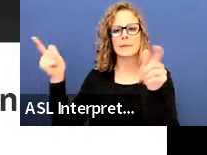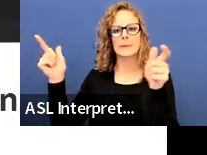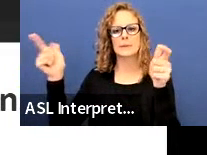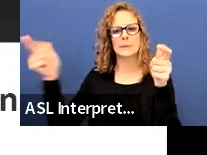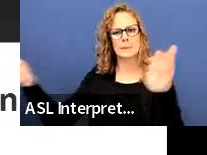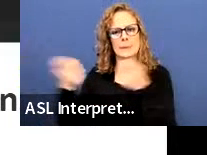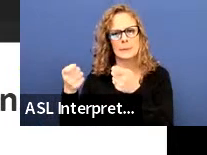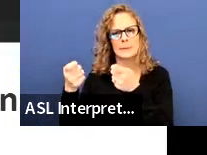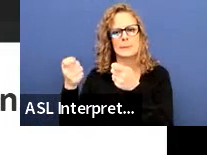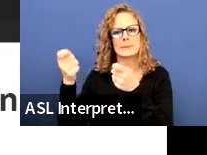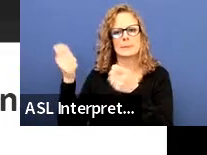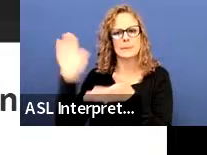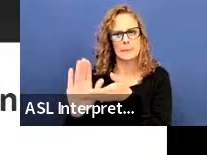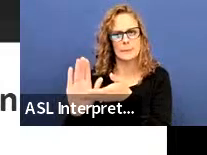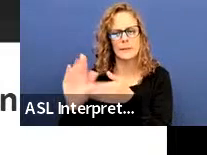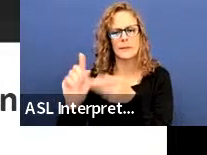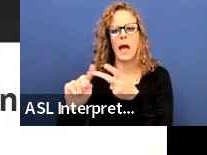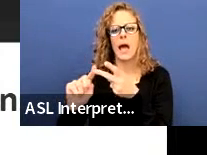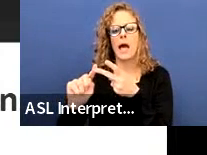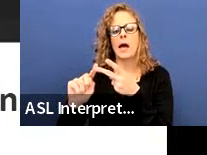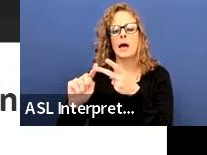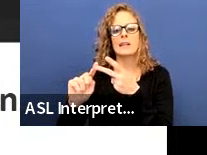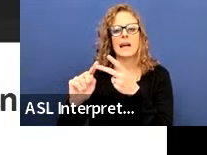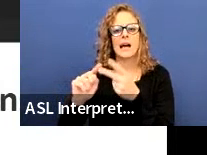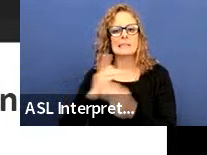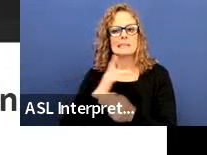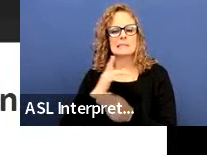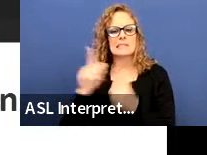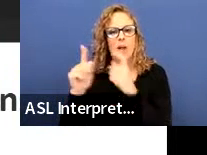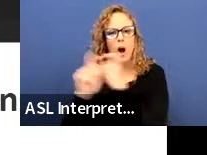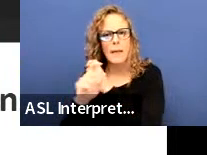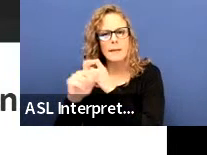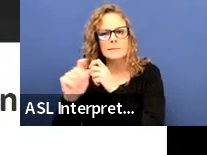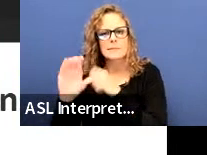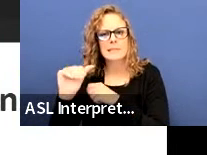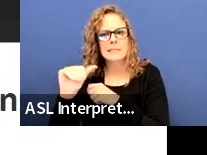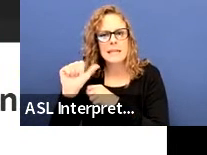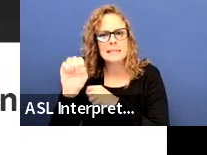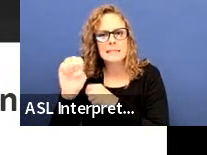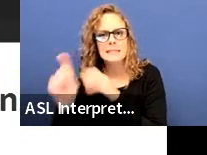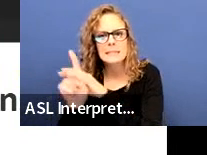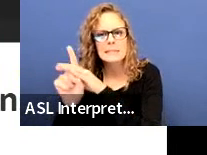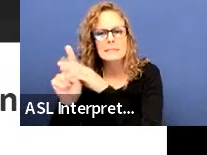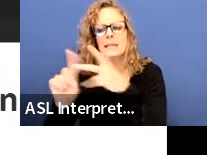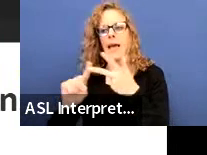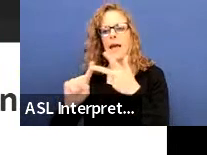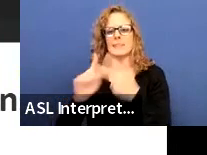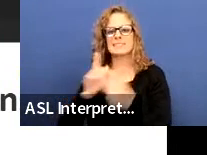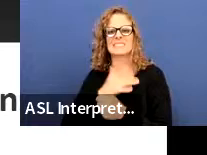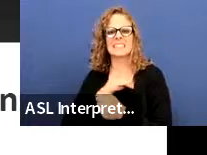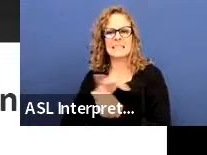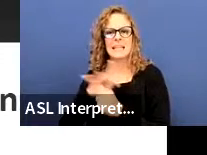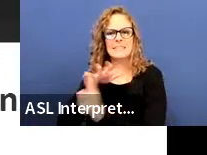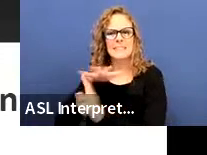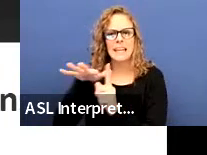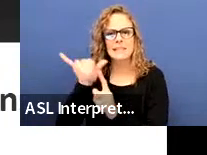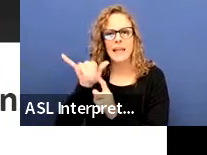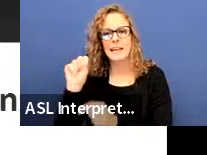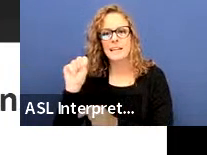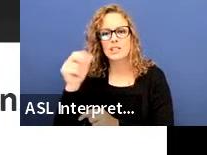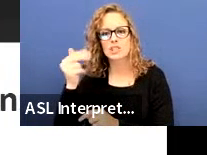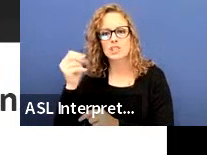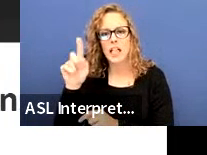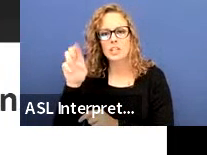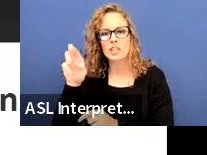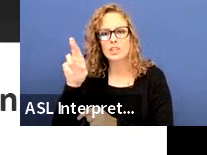on complex cases and sensitive settings like our shelters and our skilled nursing facilities. Our vaccination efforts, like many of you have